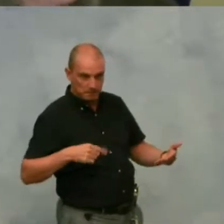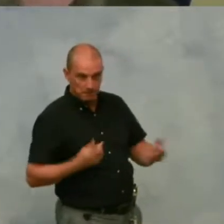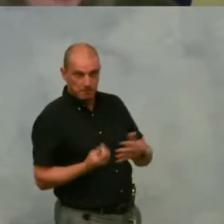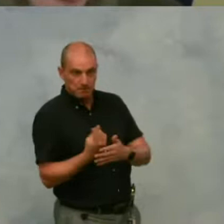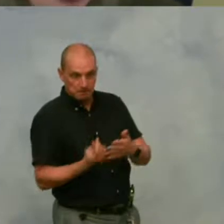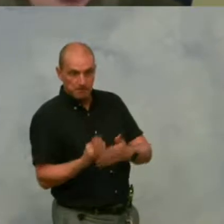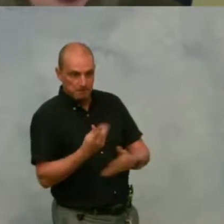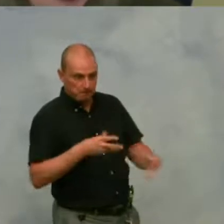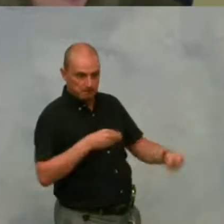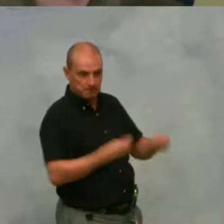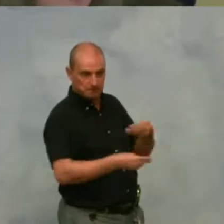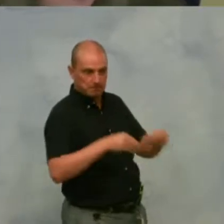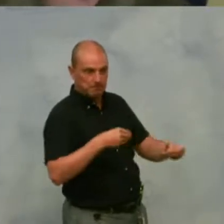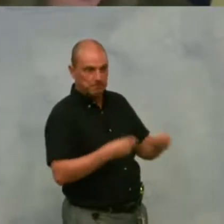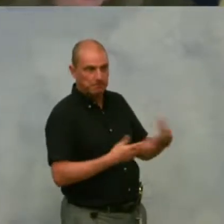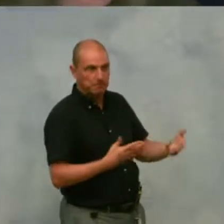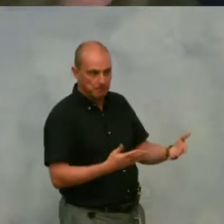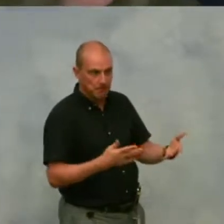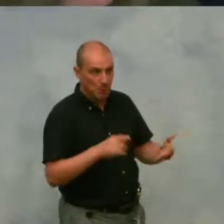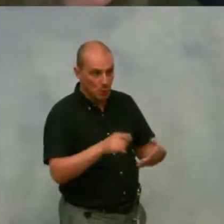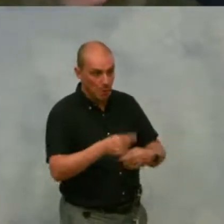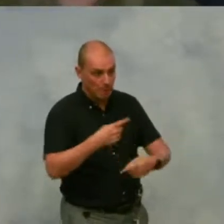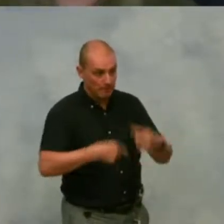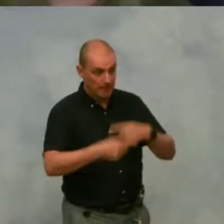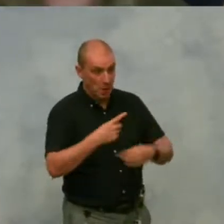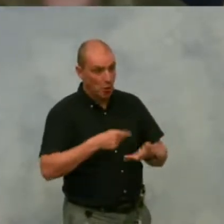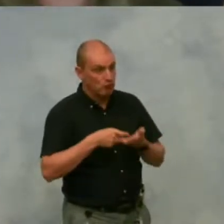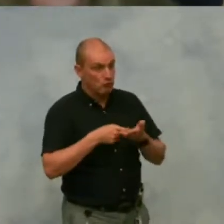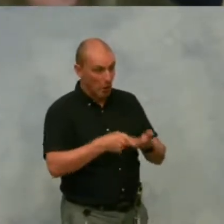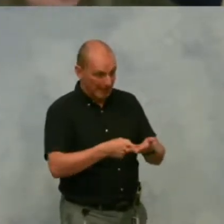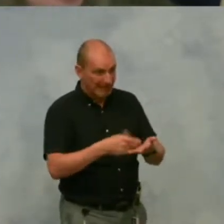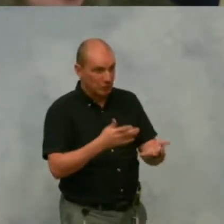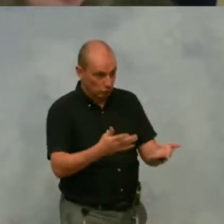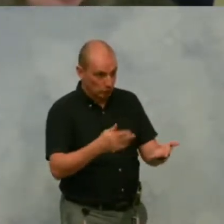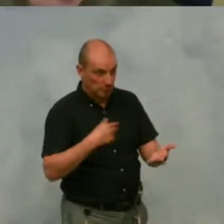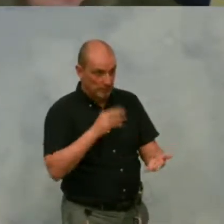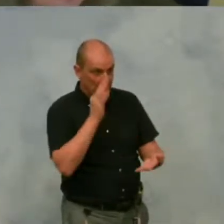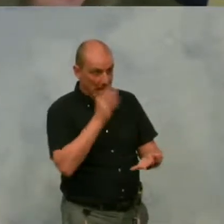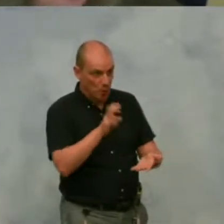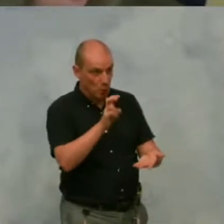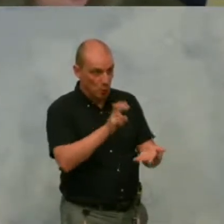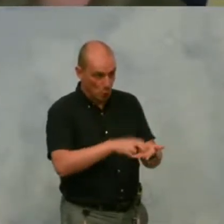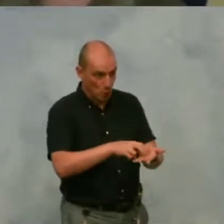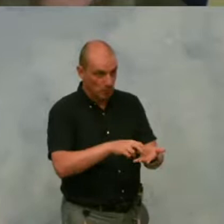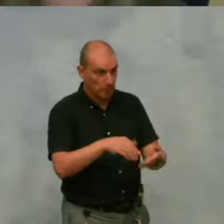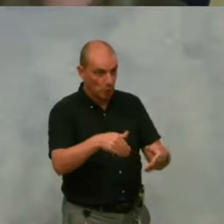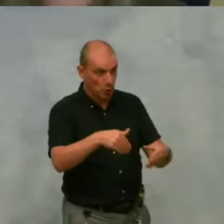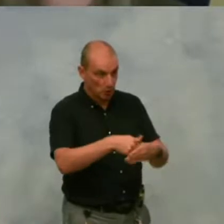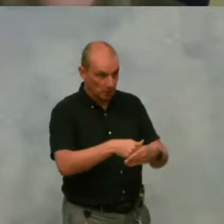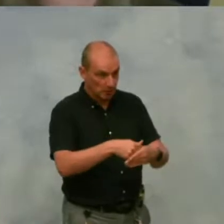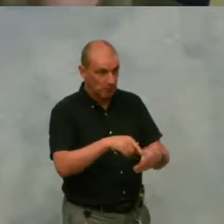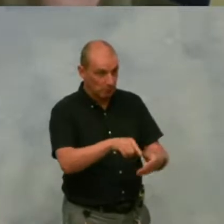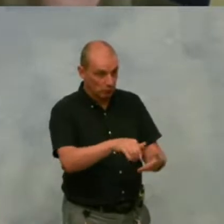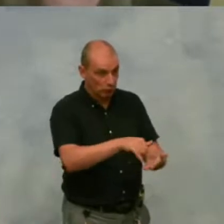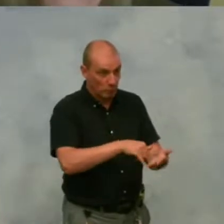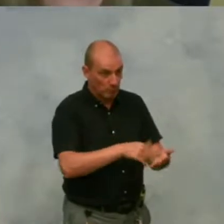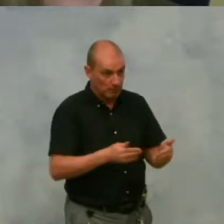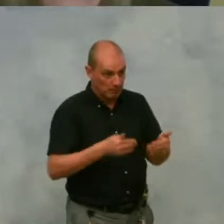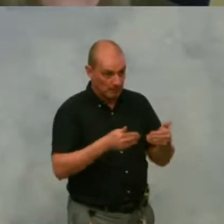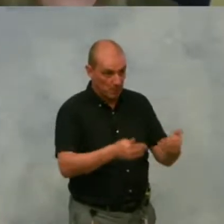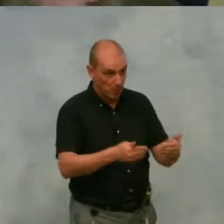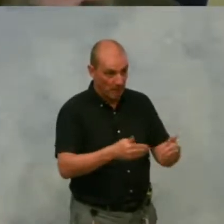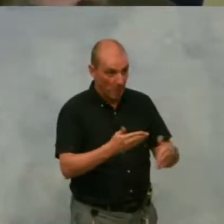So I would take you back to the recommendation and asking you to note the content of the report and approve the workforce